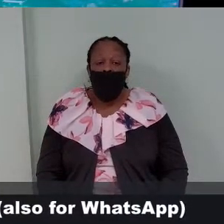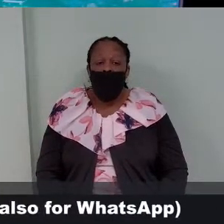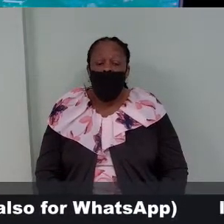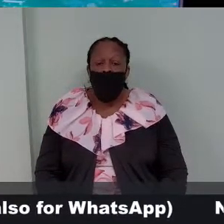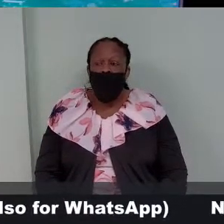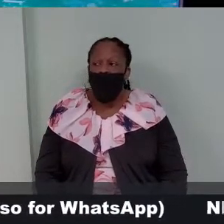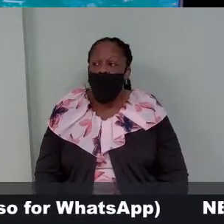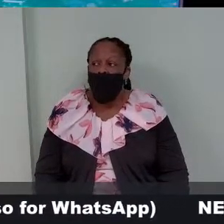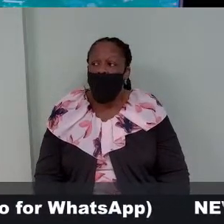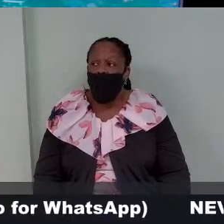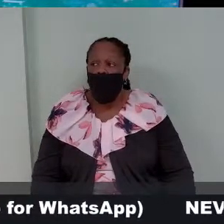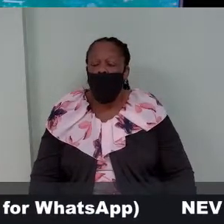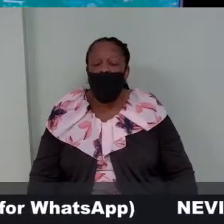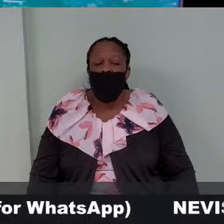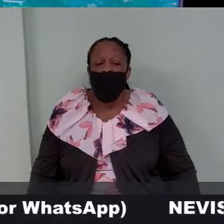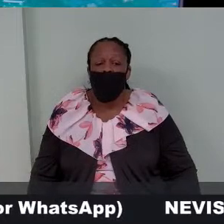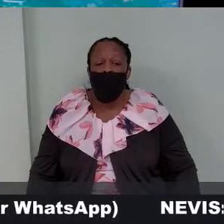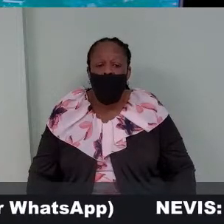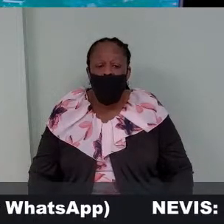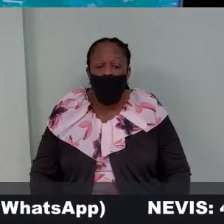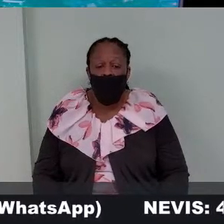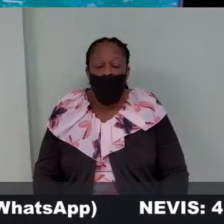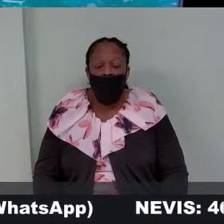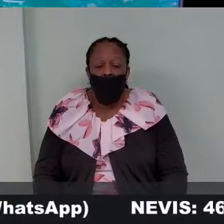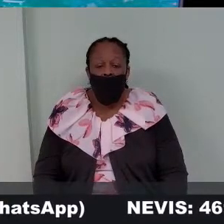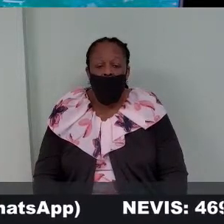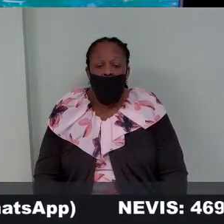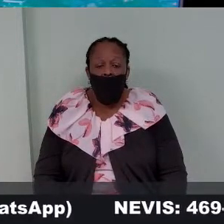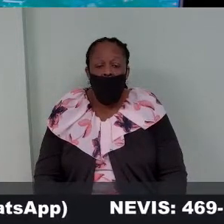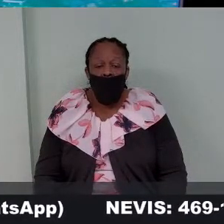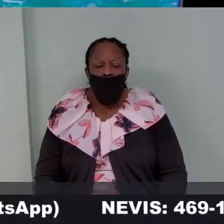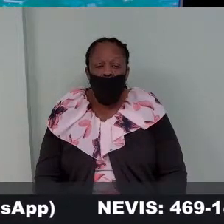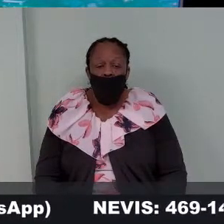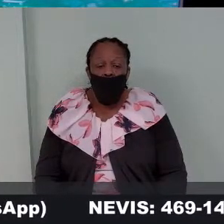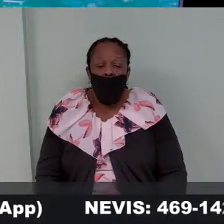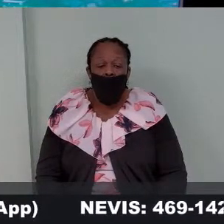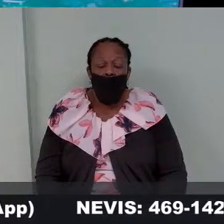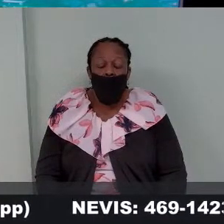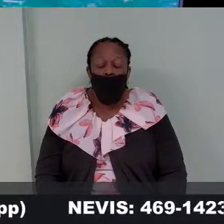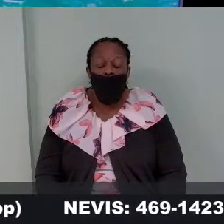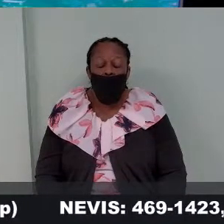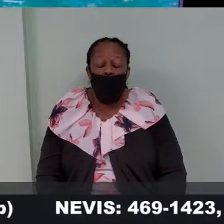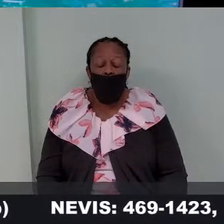to get clarification on anything that you would like clarified.